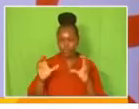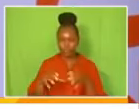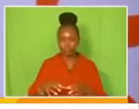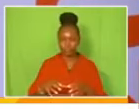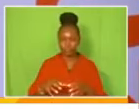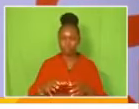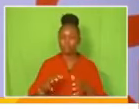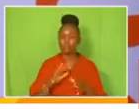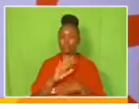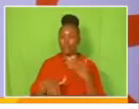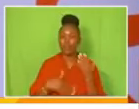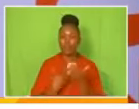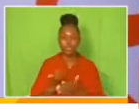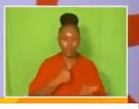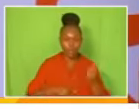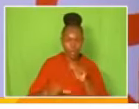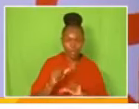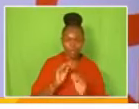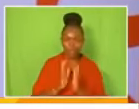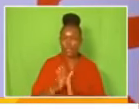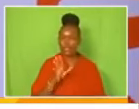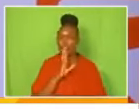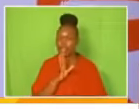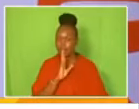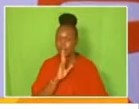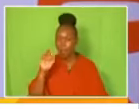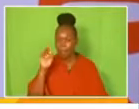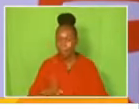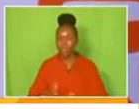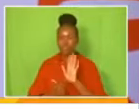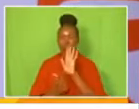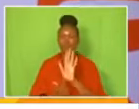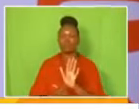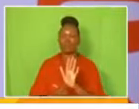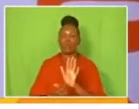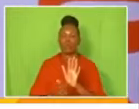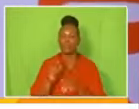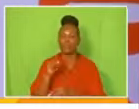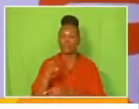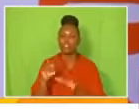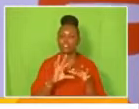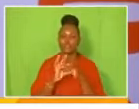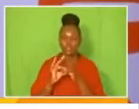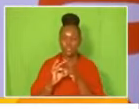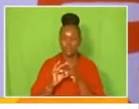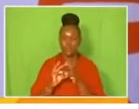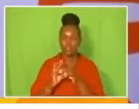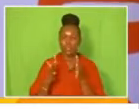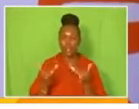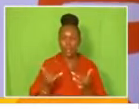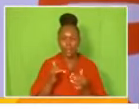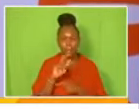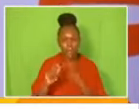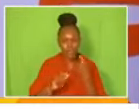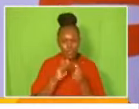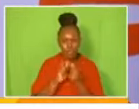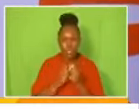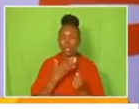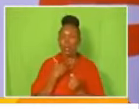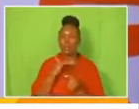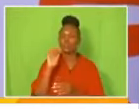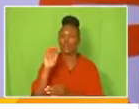All our actions and utterances must reflect this reality. I particularly appeal to